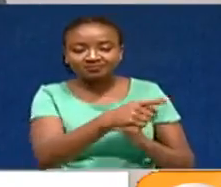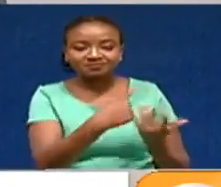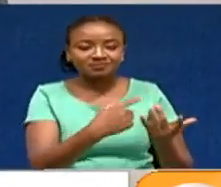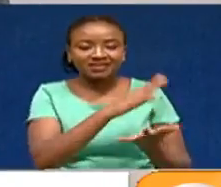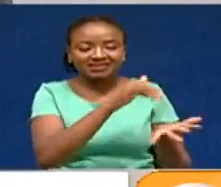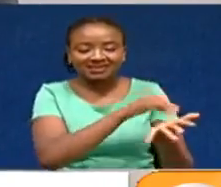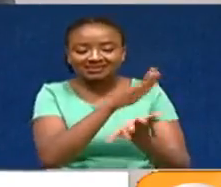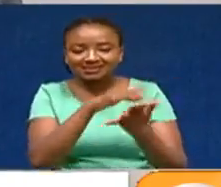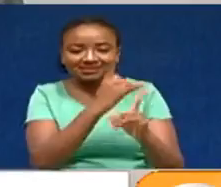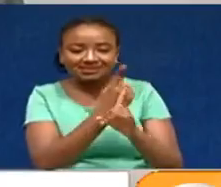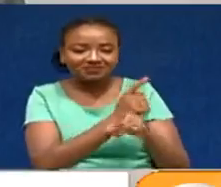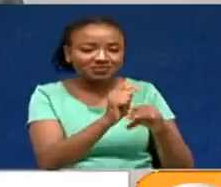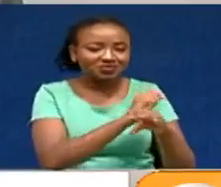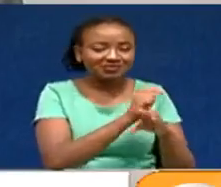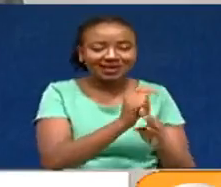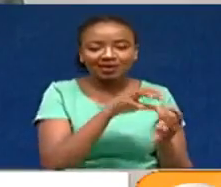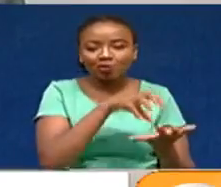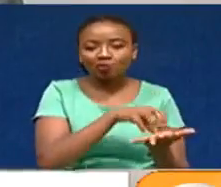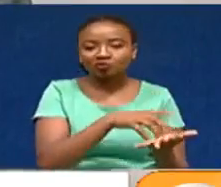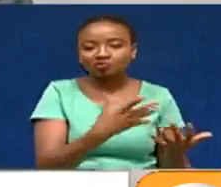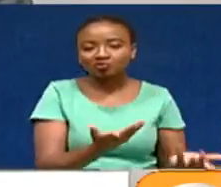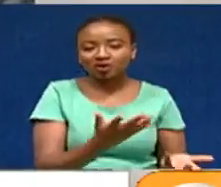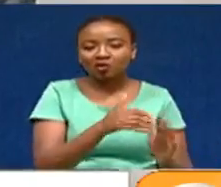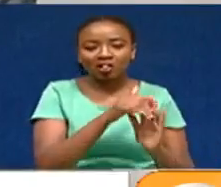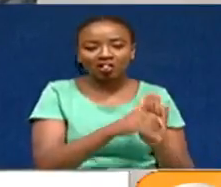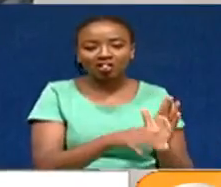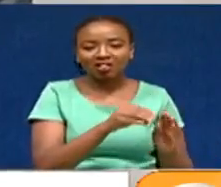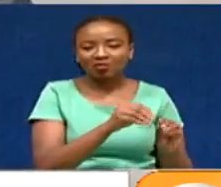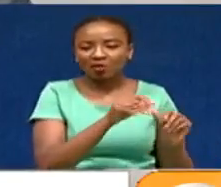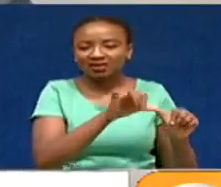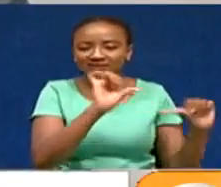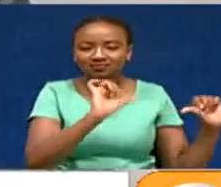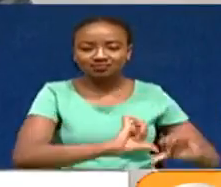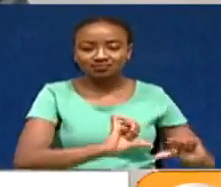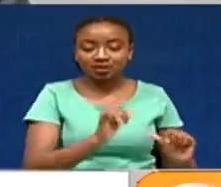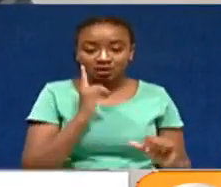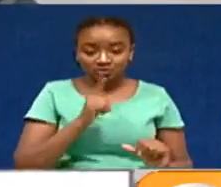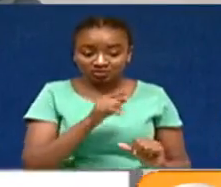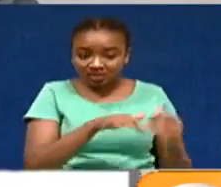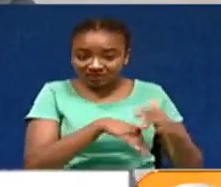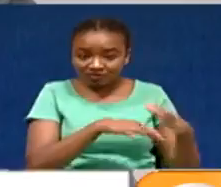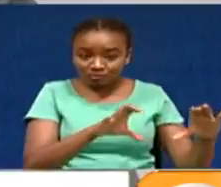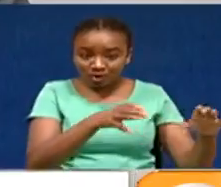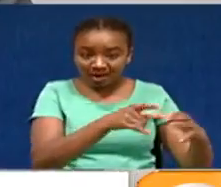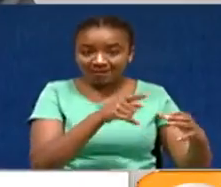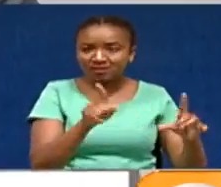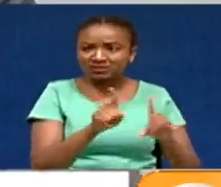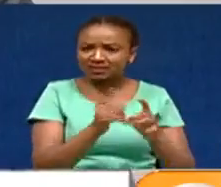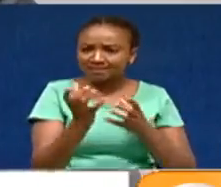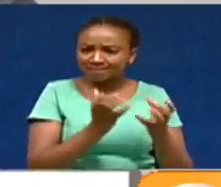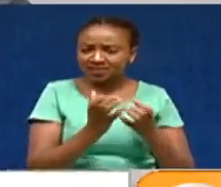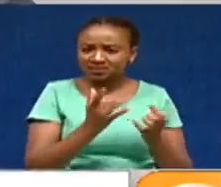specifically, and or any stadia. Now, a club is a business, and if a business is to have any sustainability and